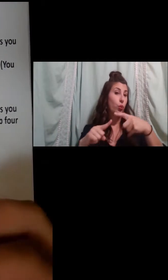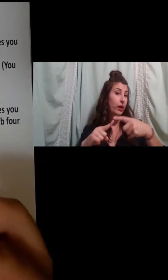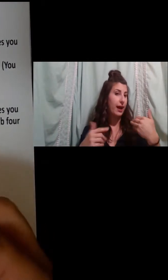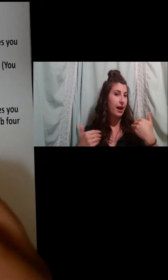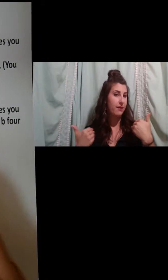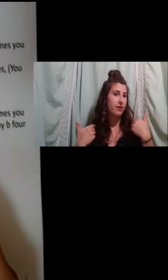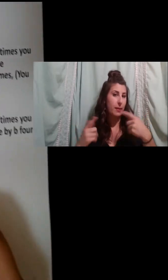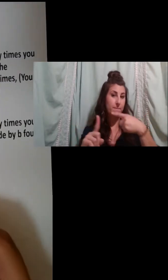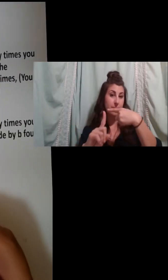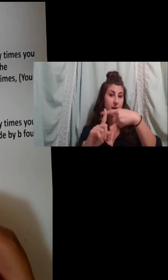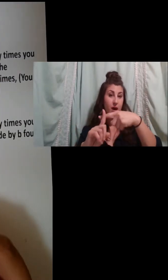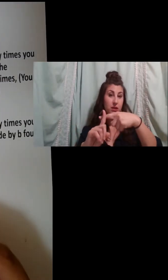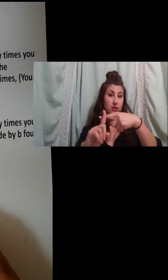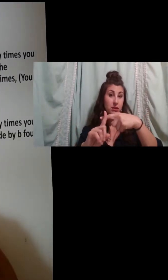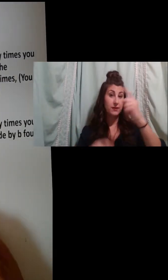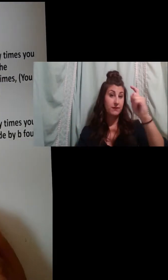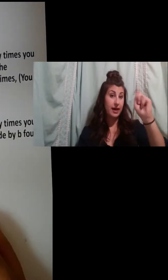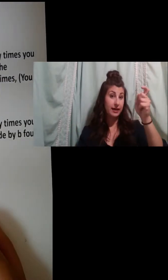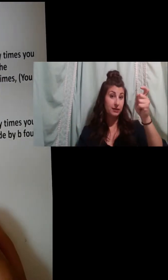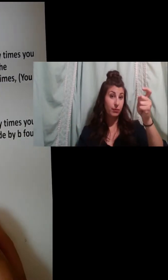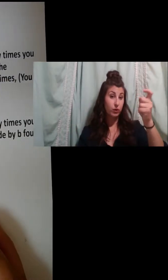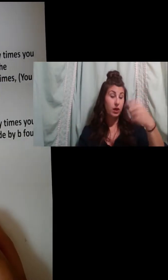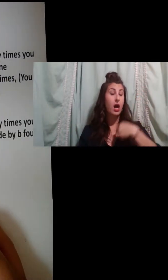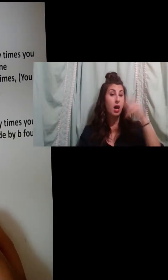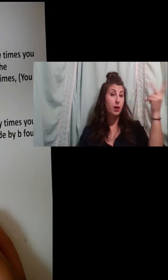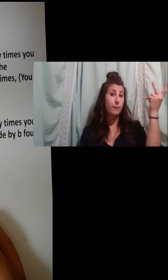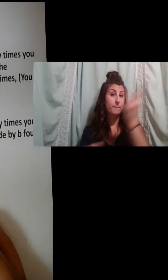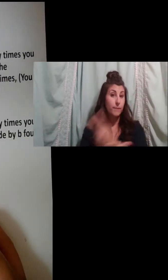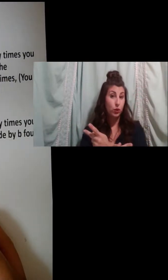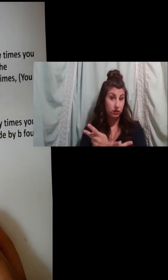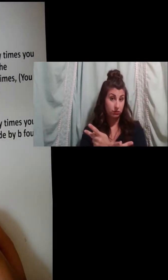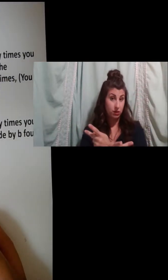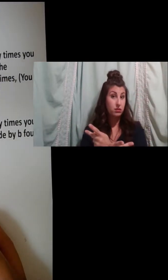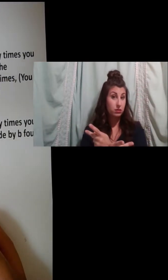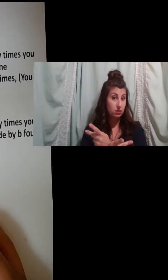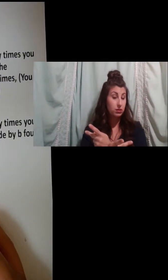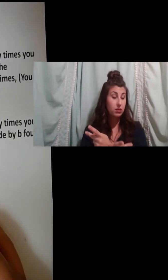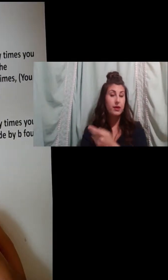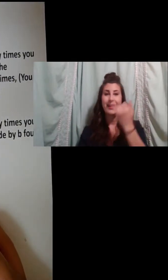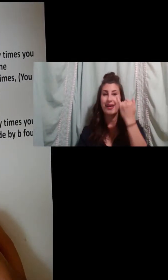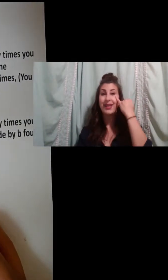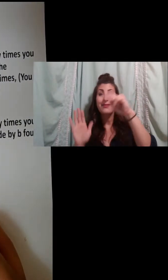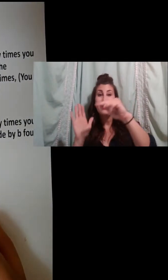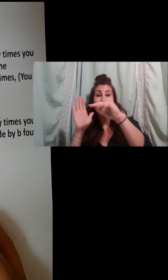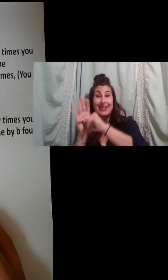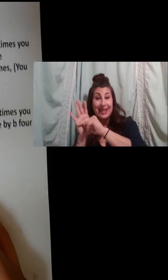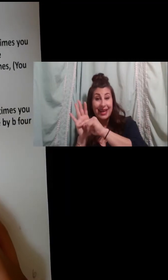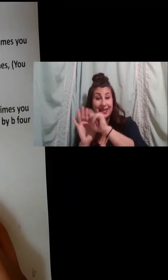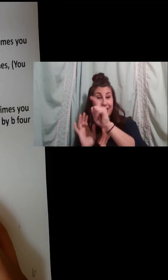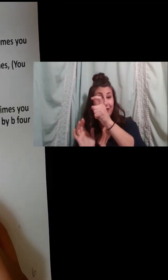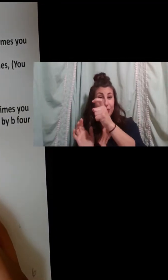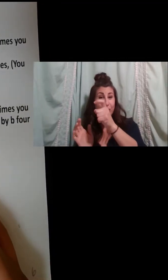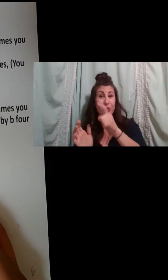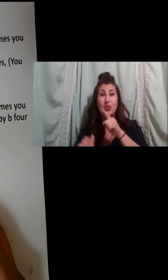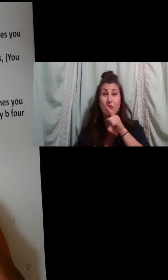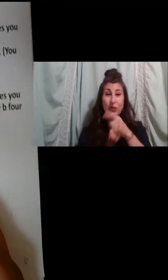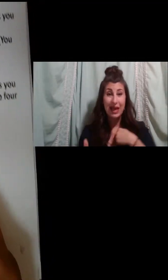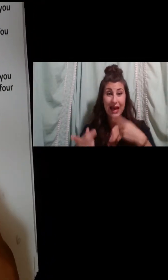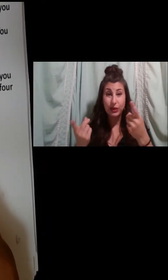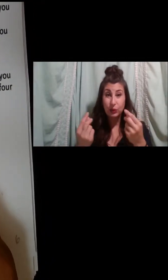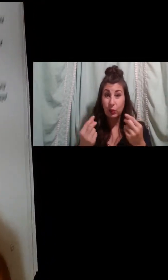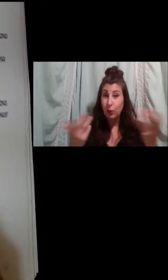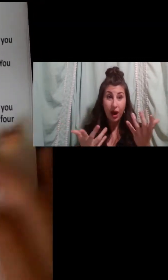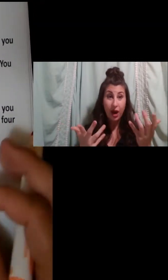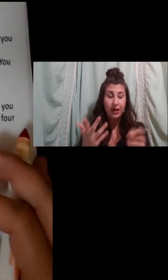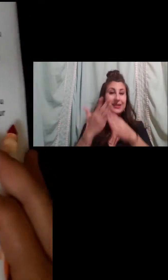when I have a positive exponent, I'm multiplying. If I have a negative, I'm really dividing. That's